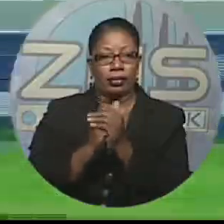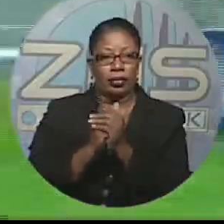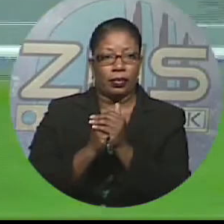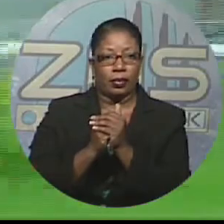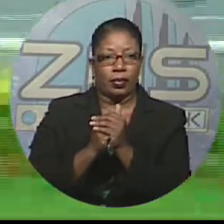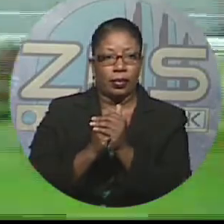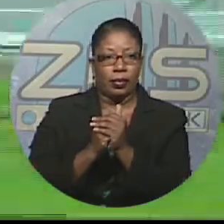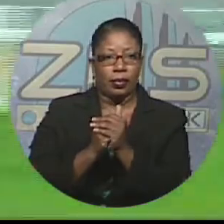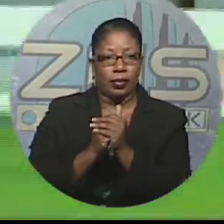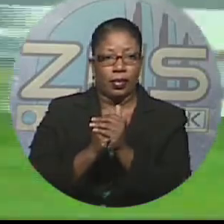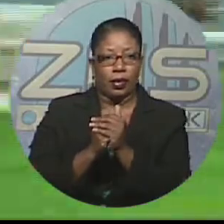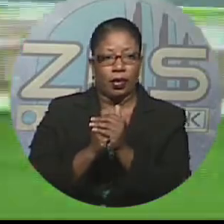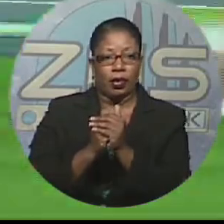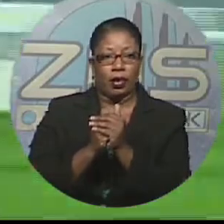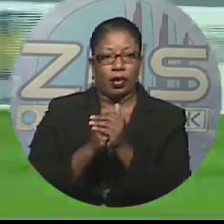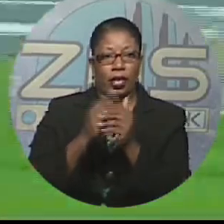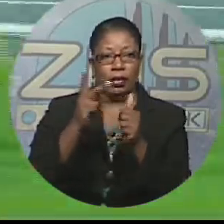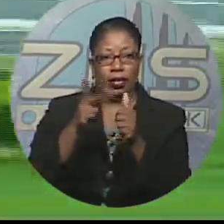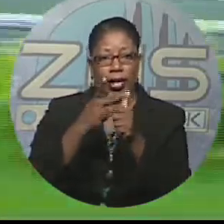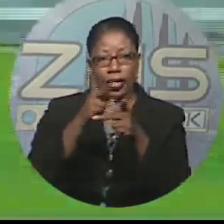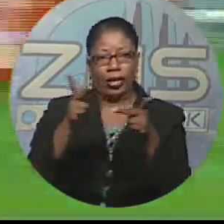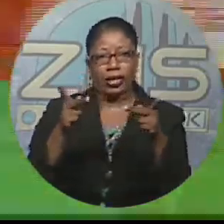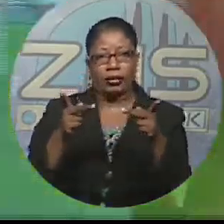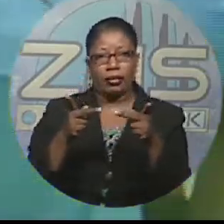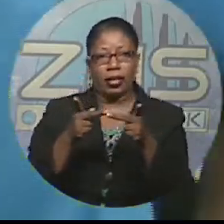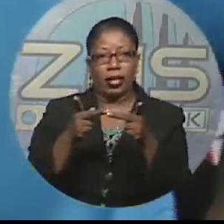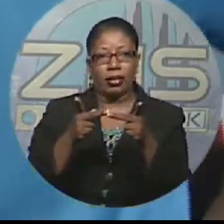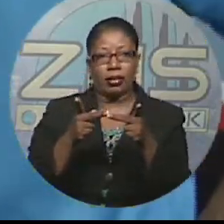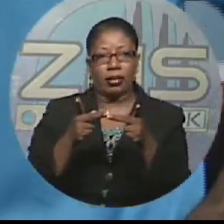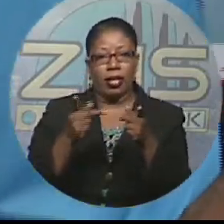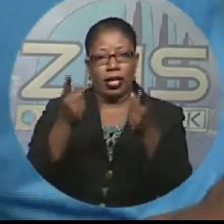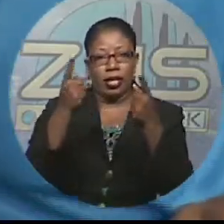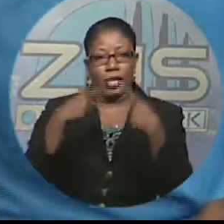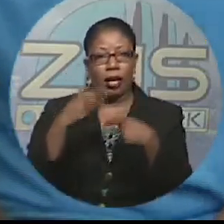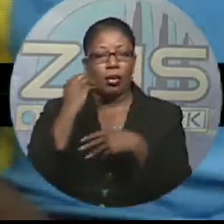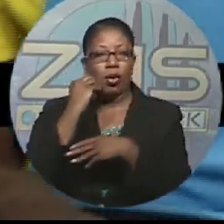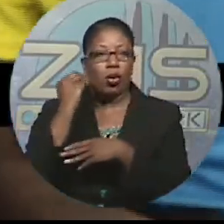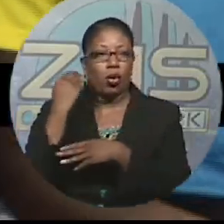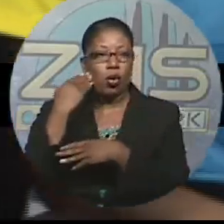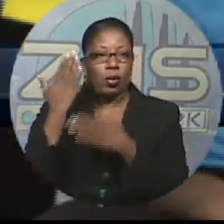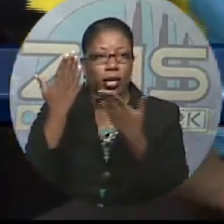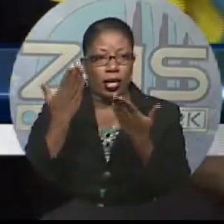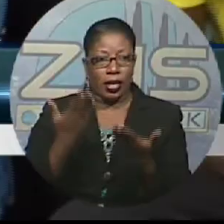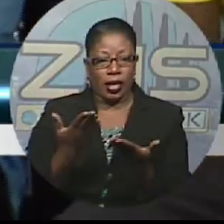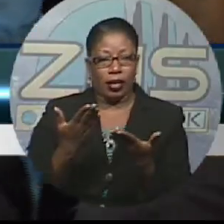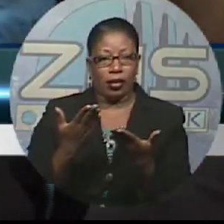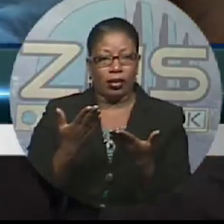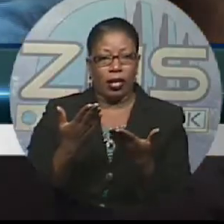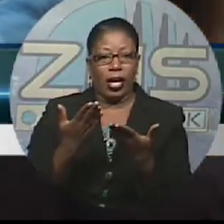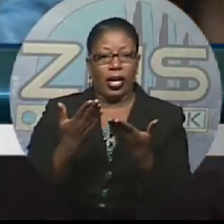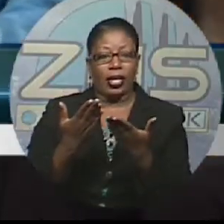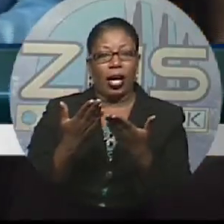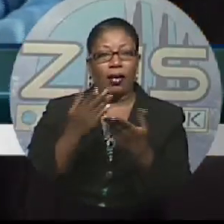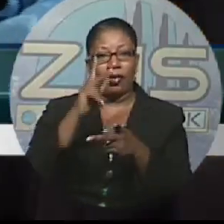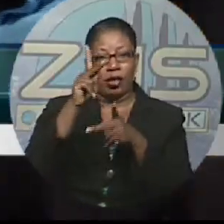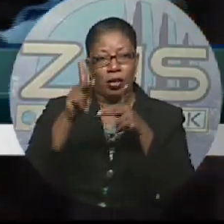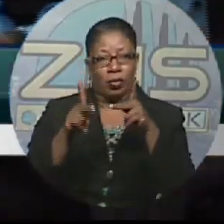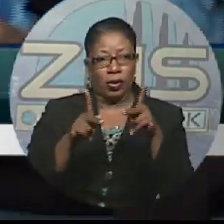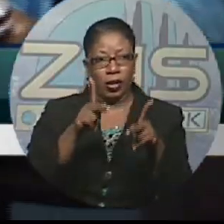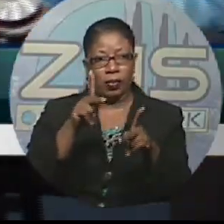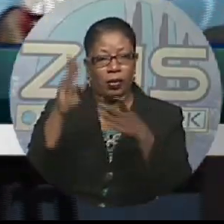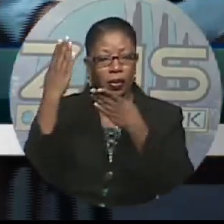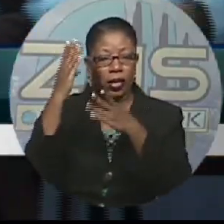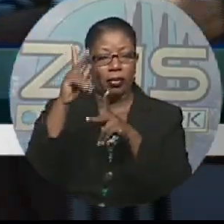of a second behind Team USA. To come home here and actually have the home crowd support, you know, it's a great